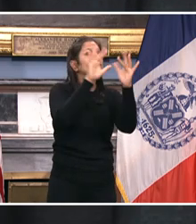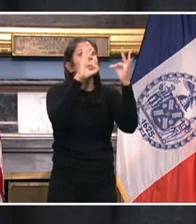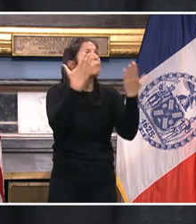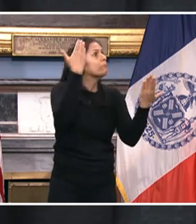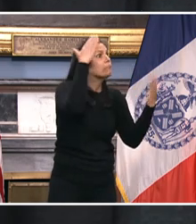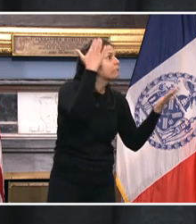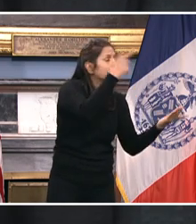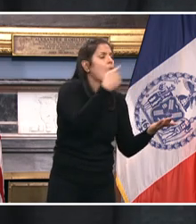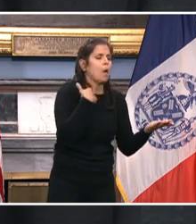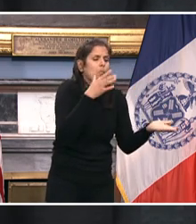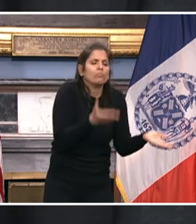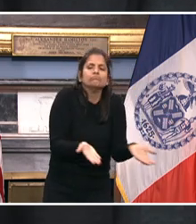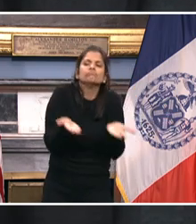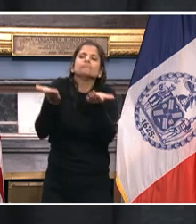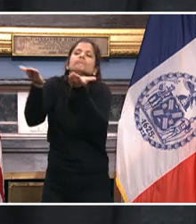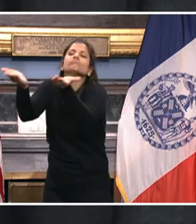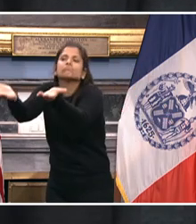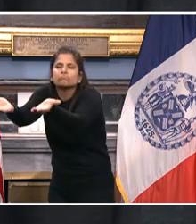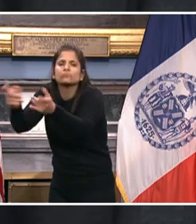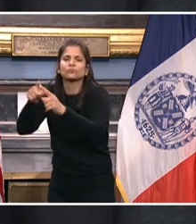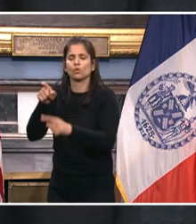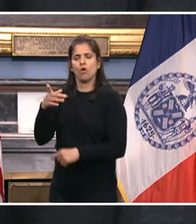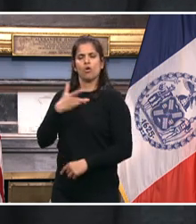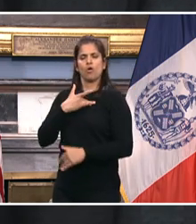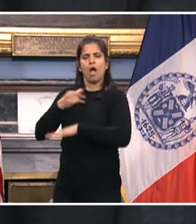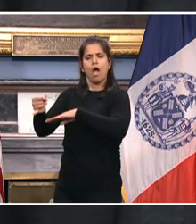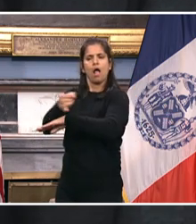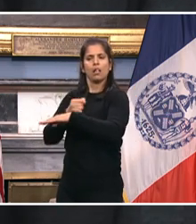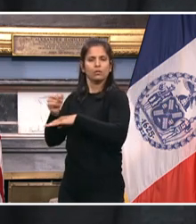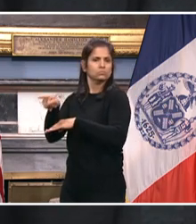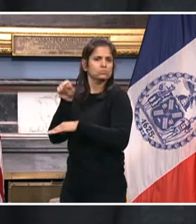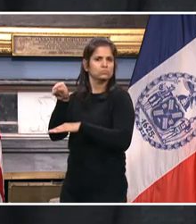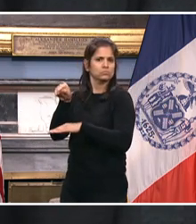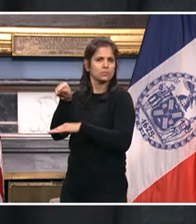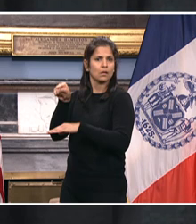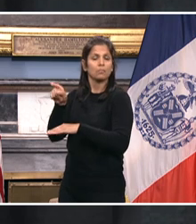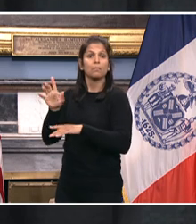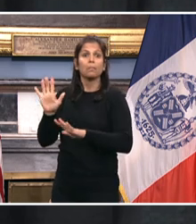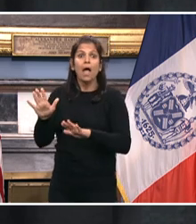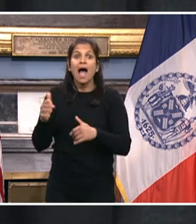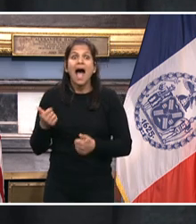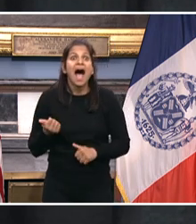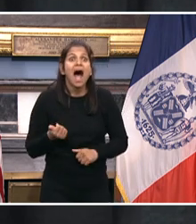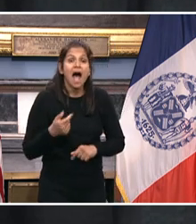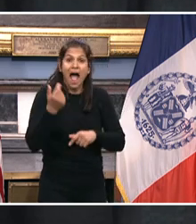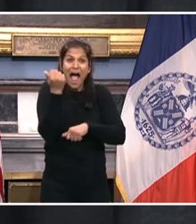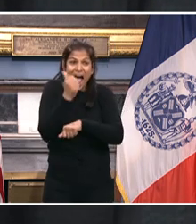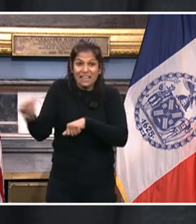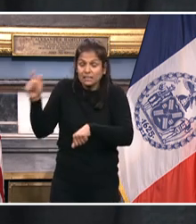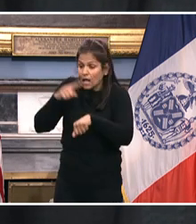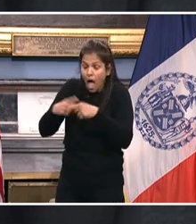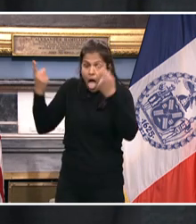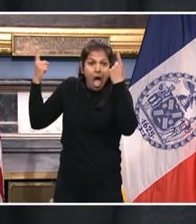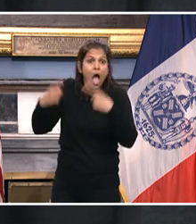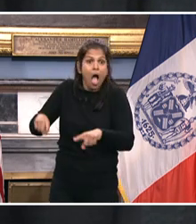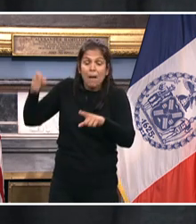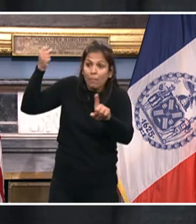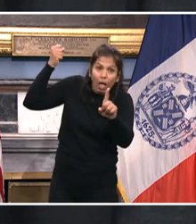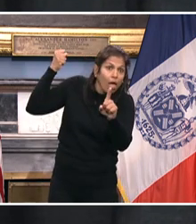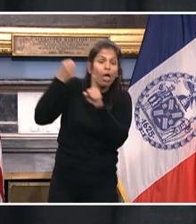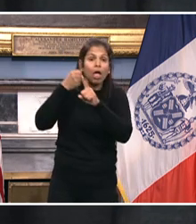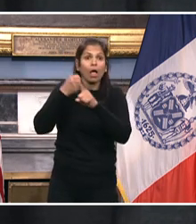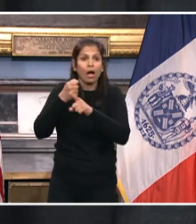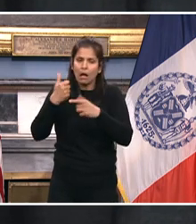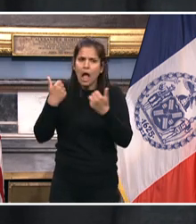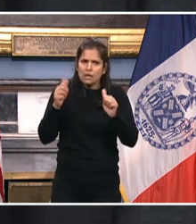That's open-ended, Aaron. That's any time the family shows up after this crisis, we will work with them and we will support